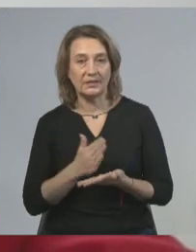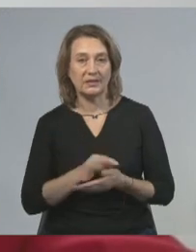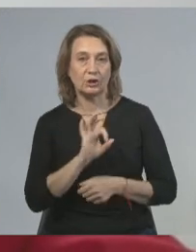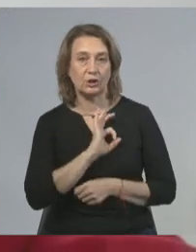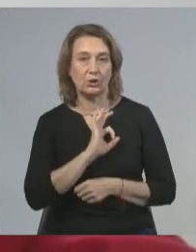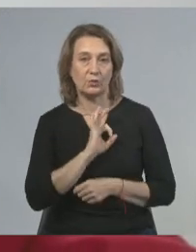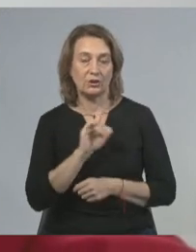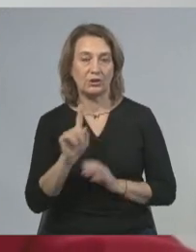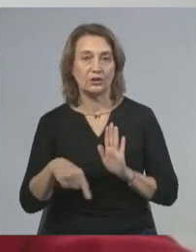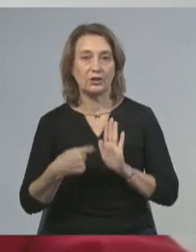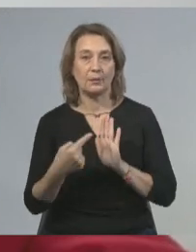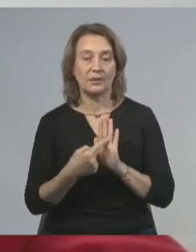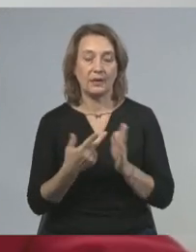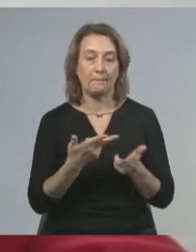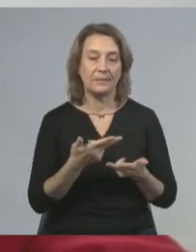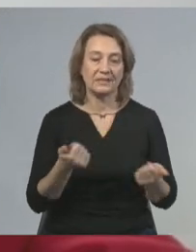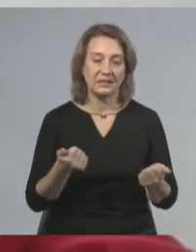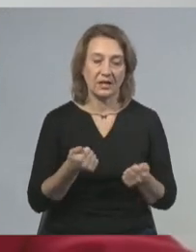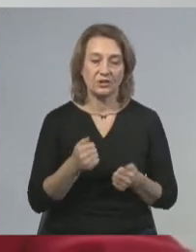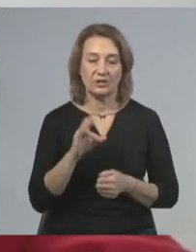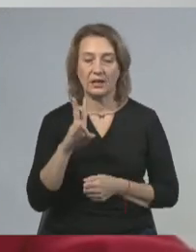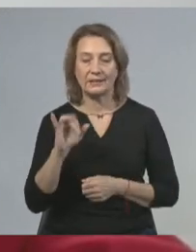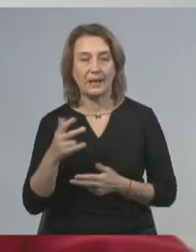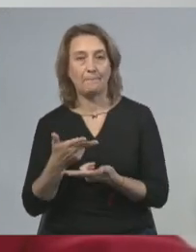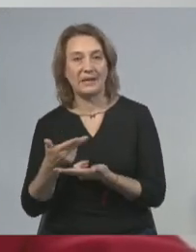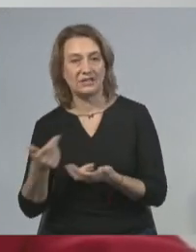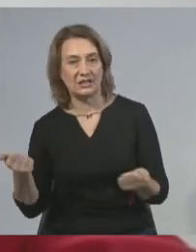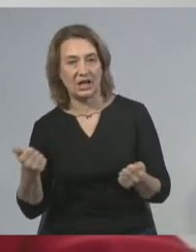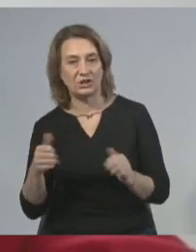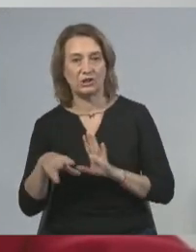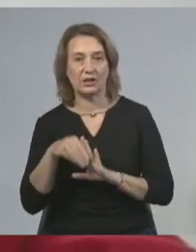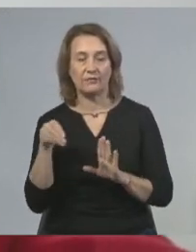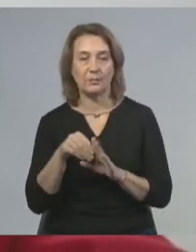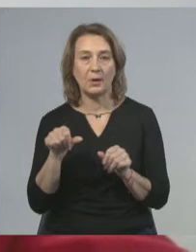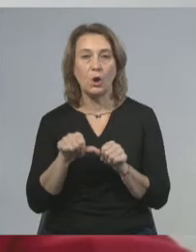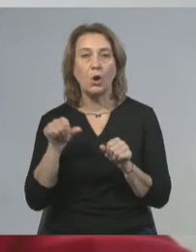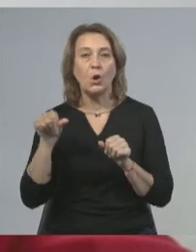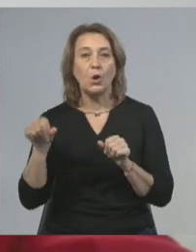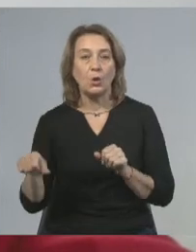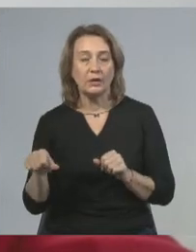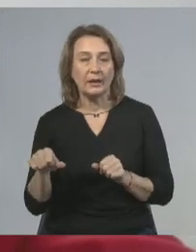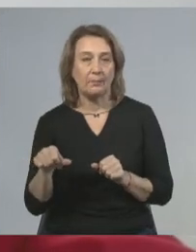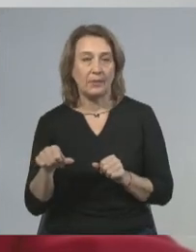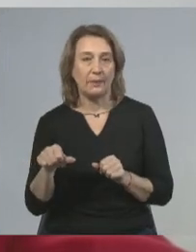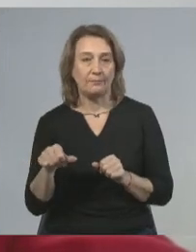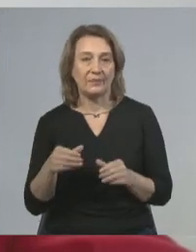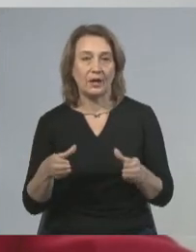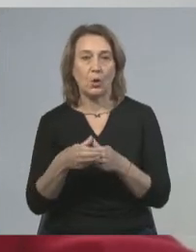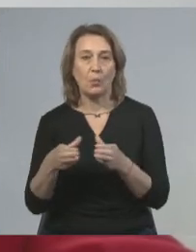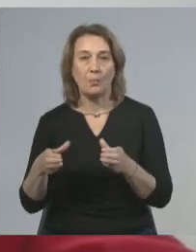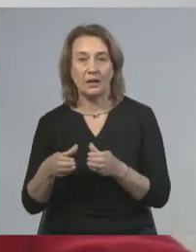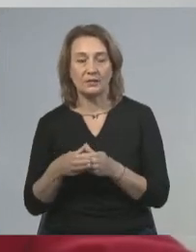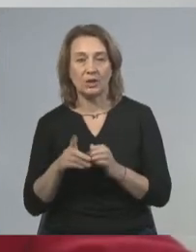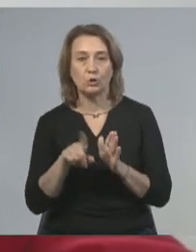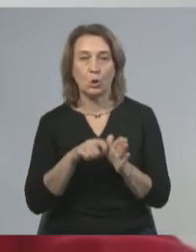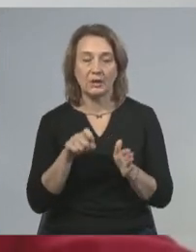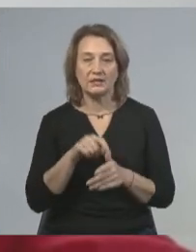them to read those detailed documents which explain the election code